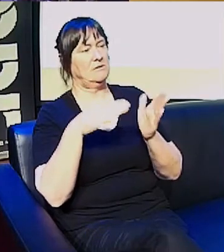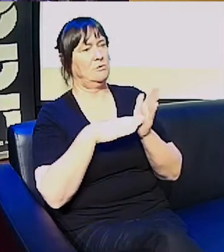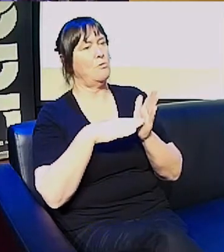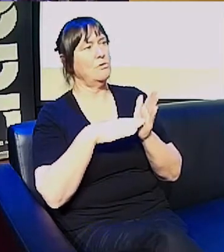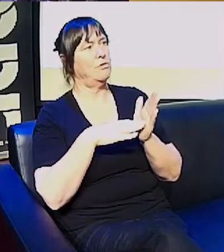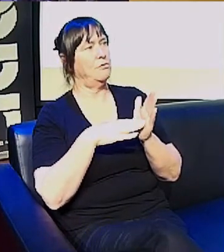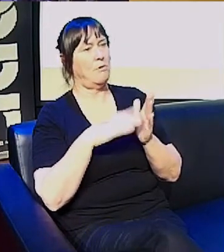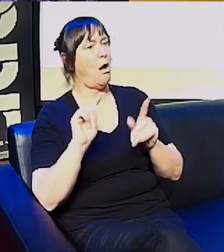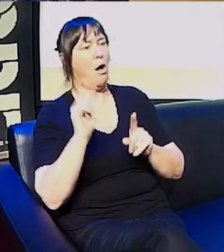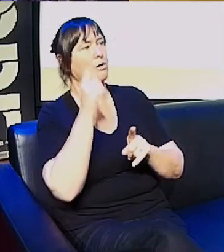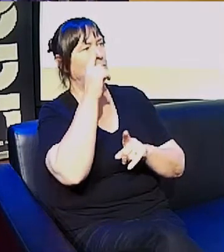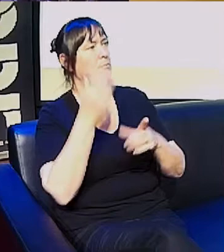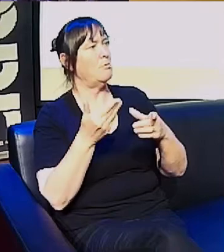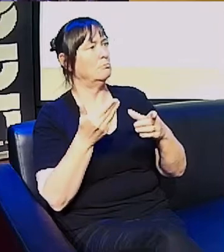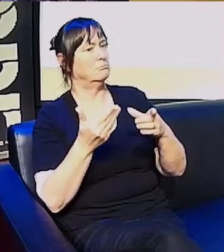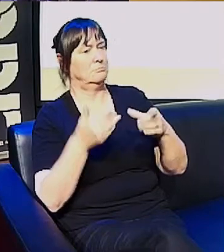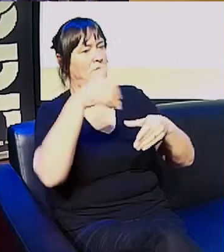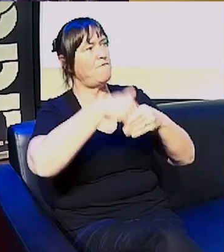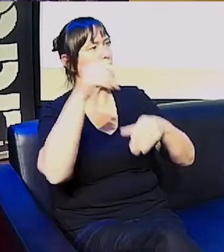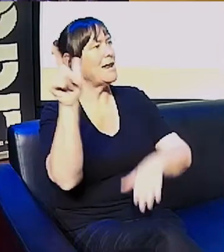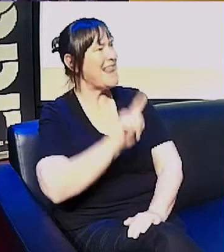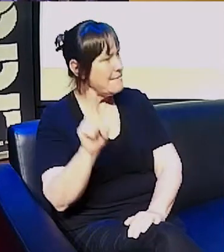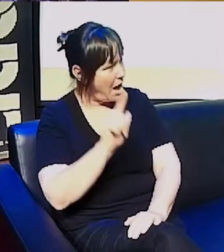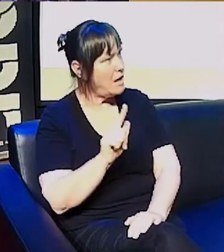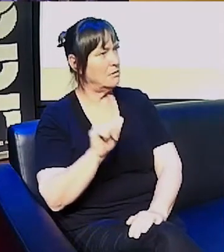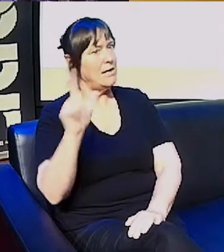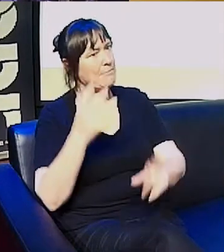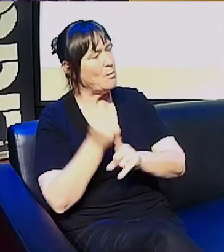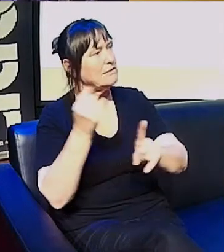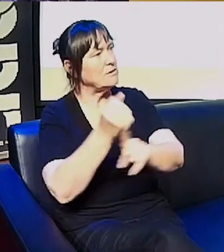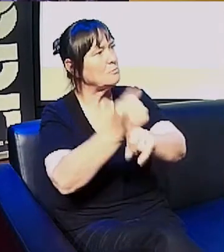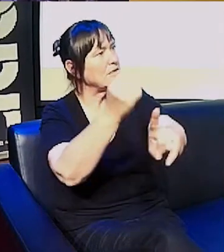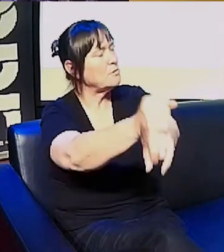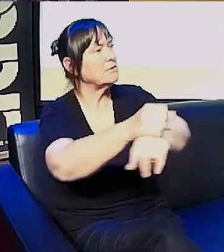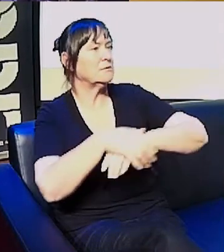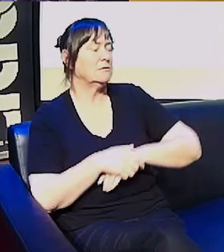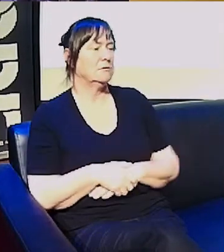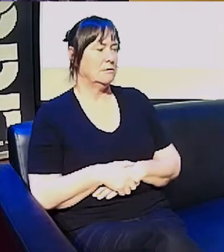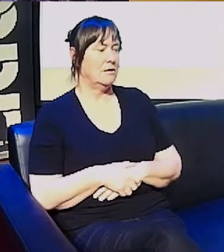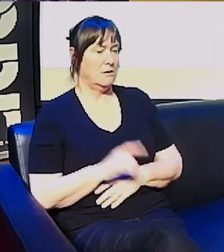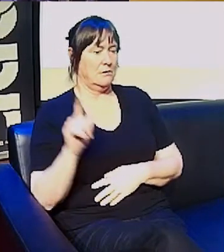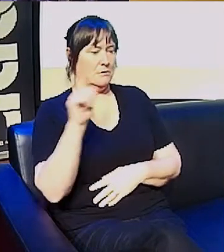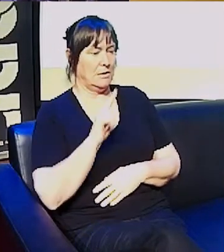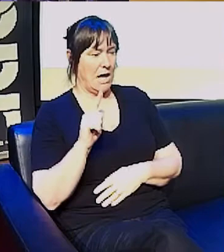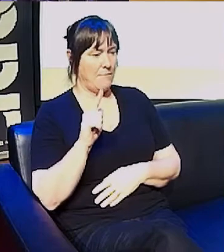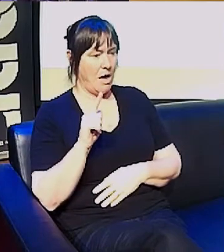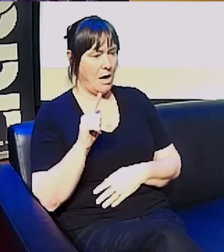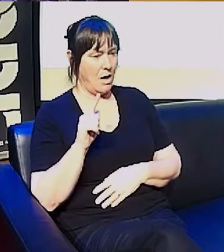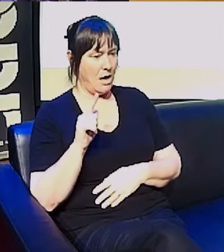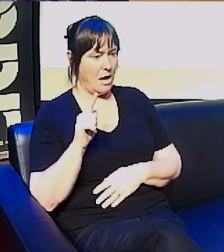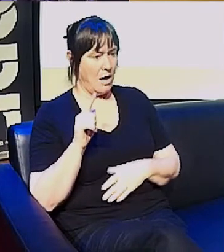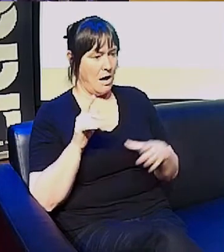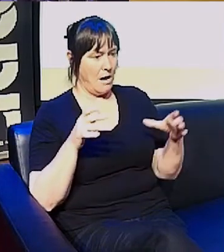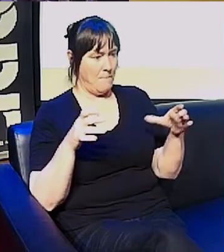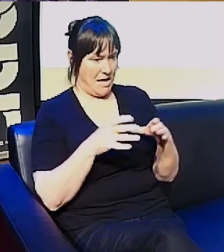stronghold is somewhere where the party vote is won by 4,000 or 3,000 or 2,000. The Labour Party won the party vote here by